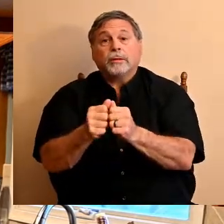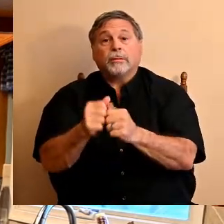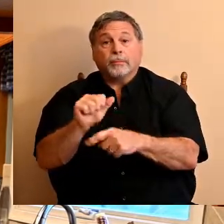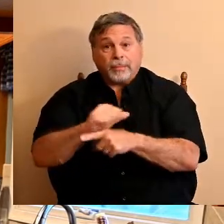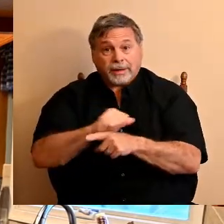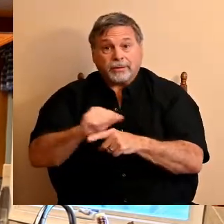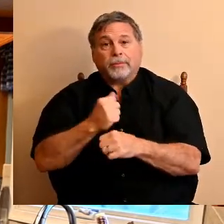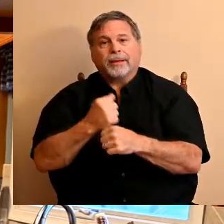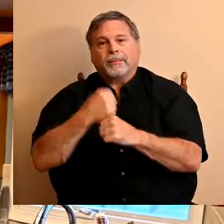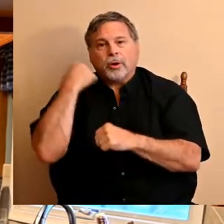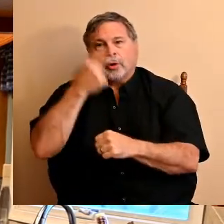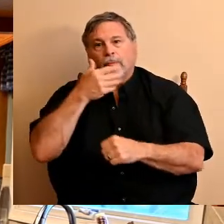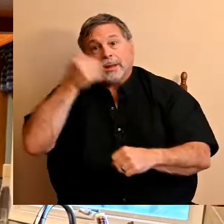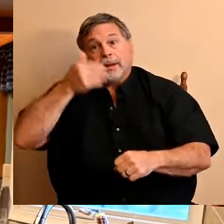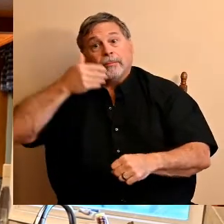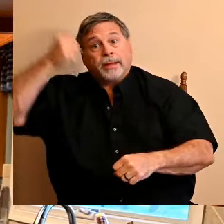better.